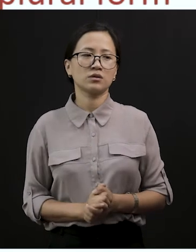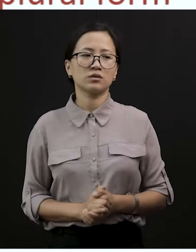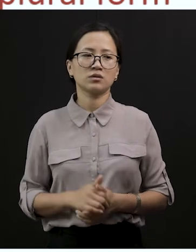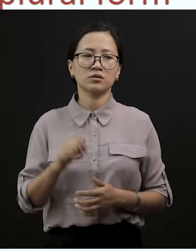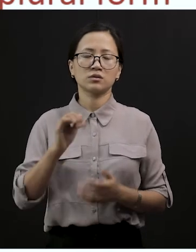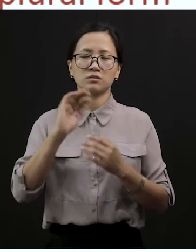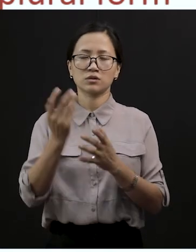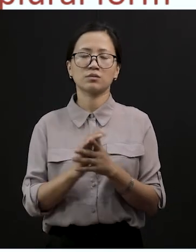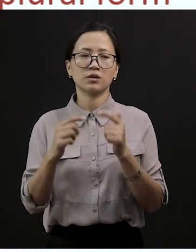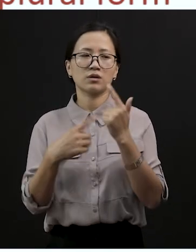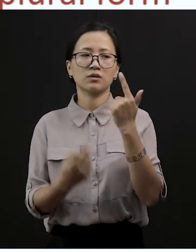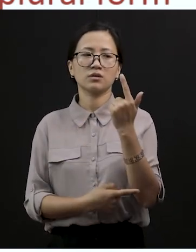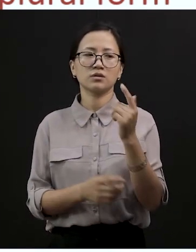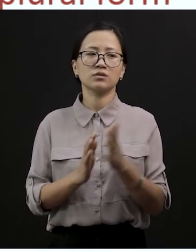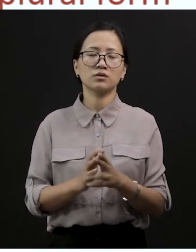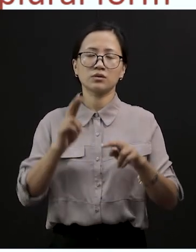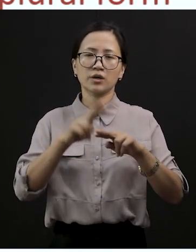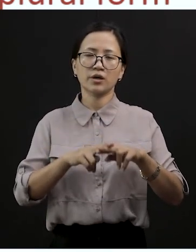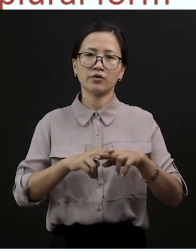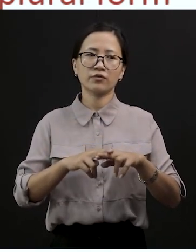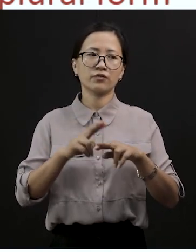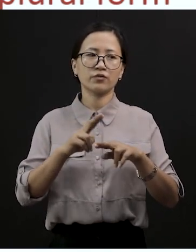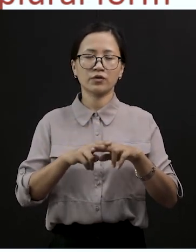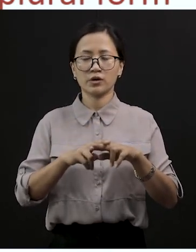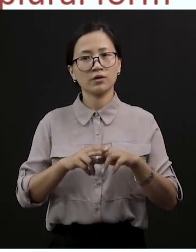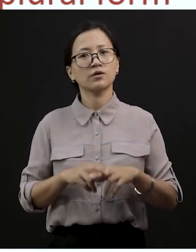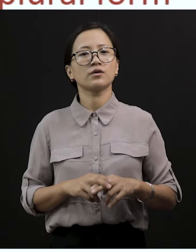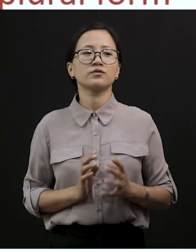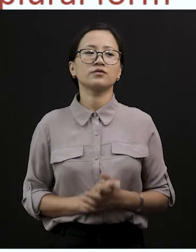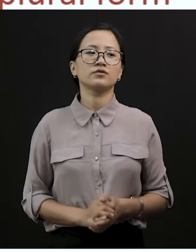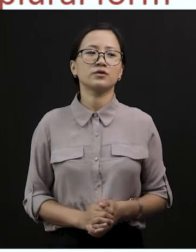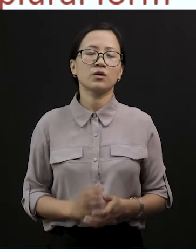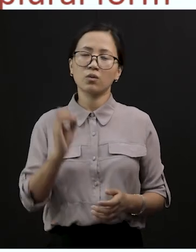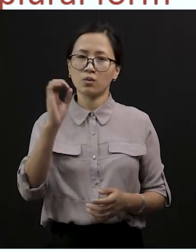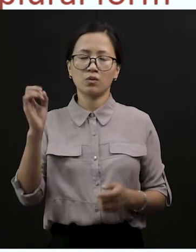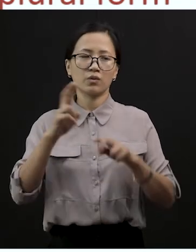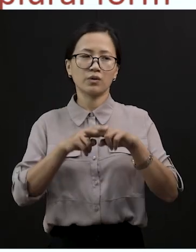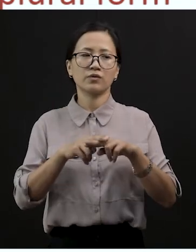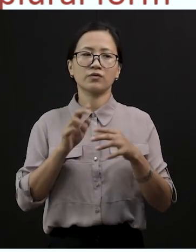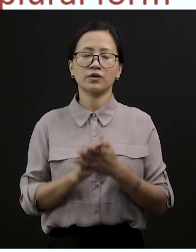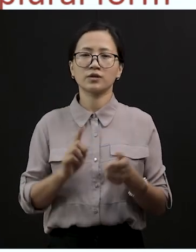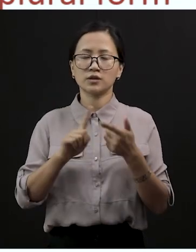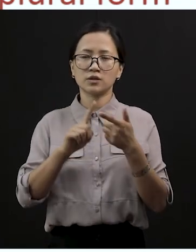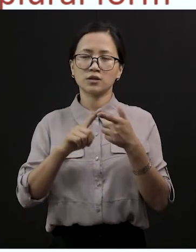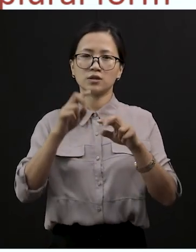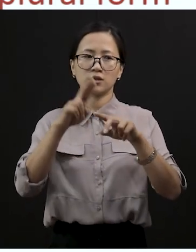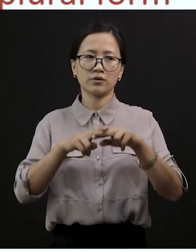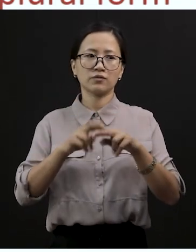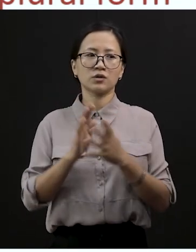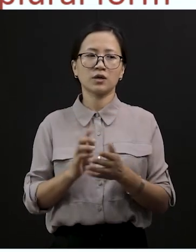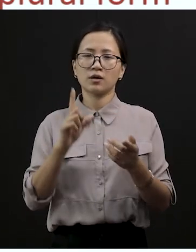And now, some noun, however, have ending with F, double F, double OF,